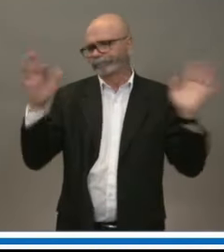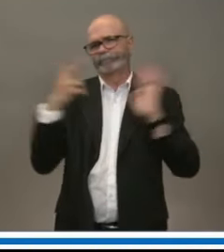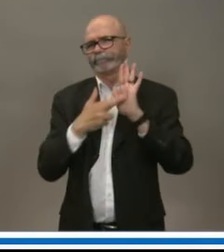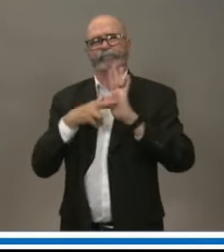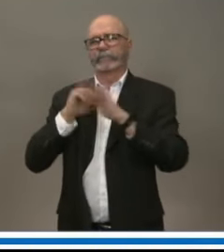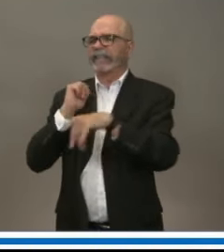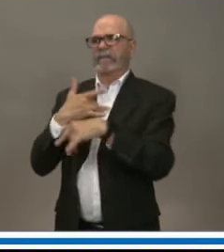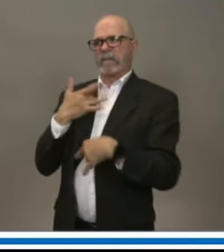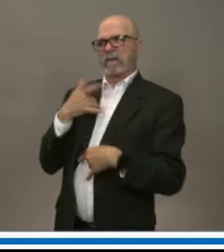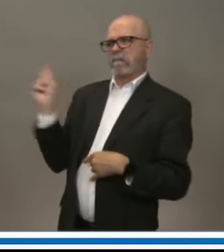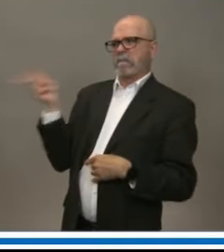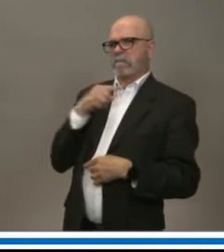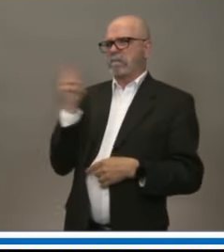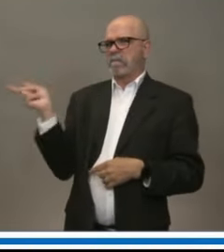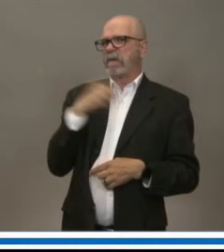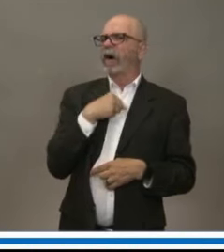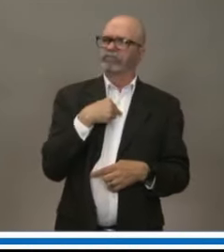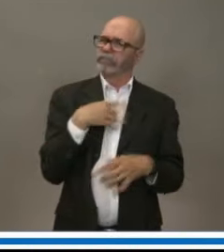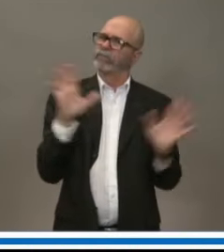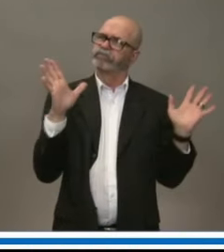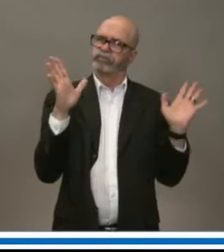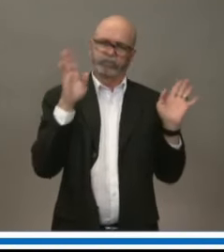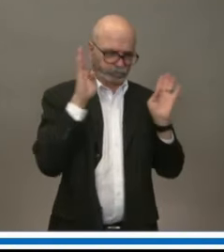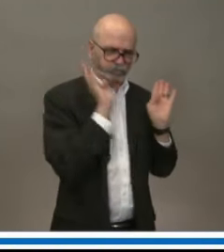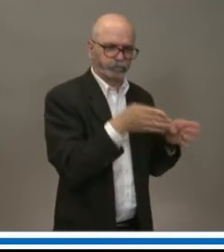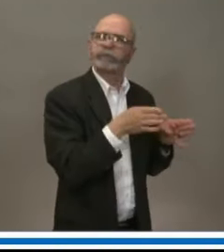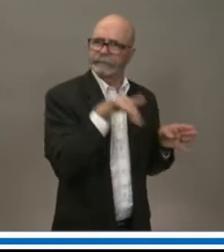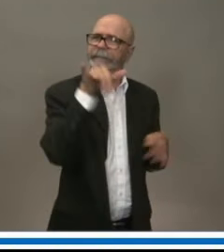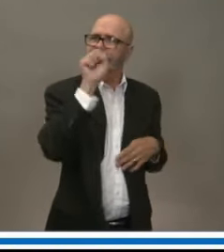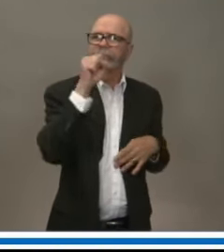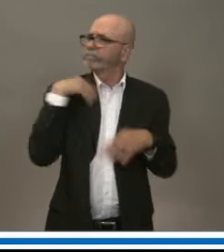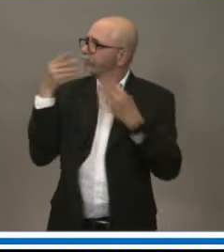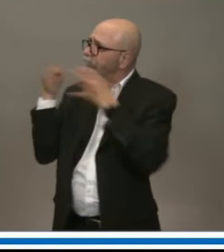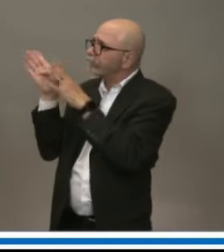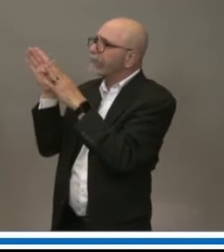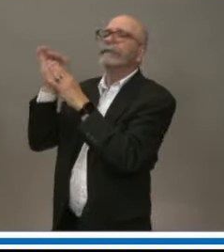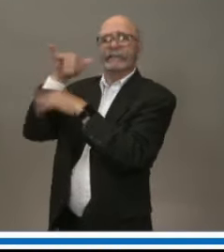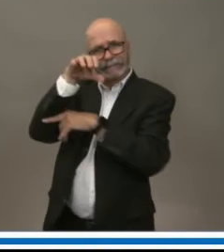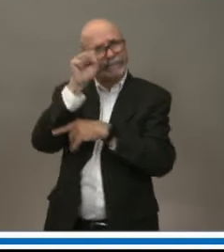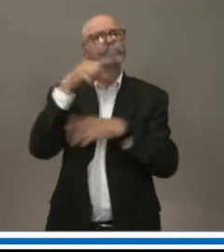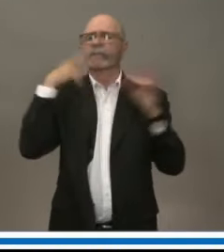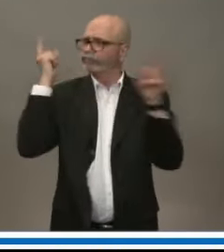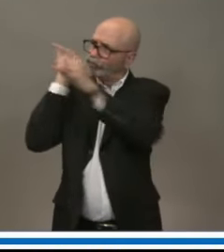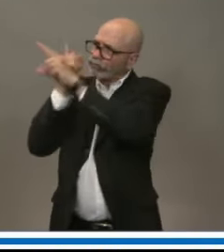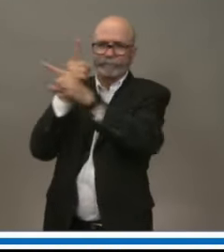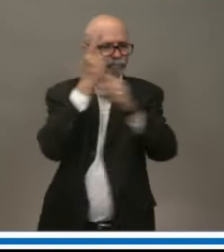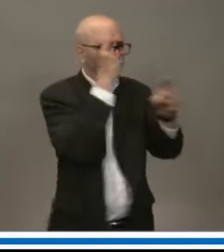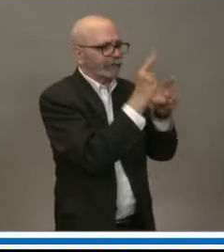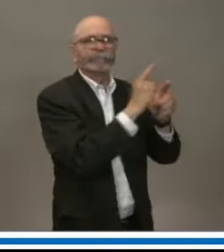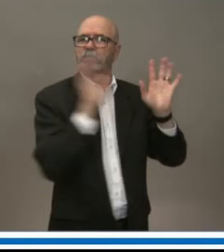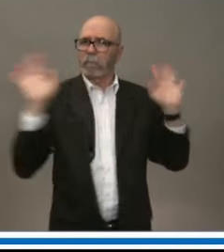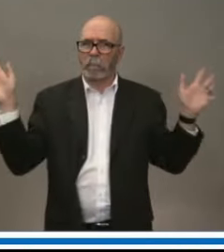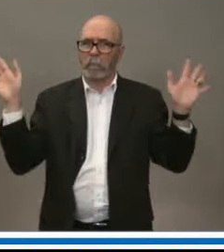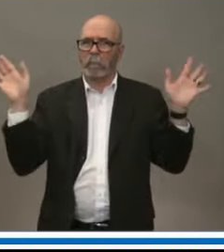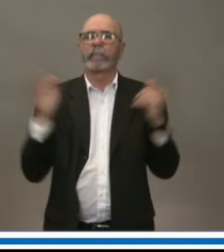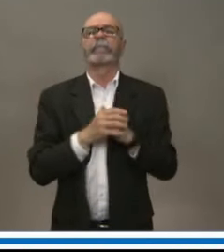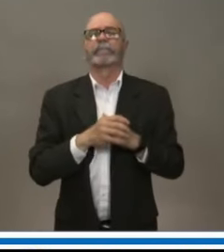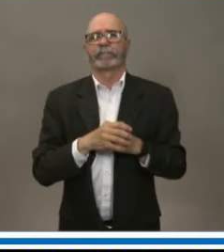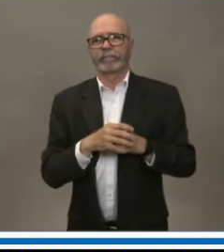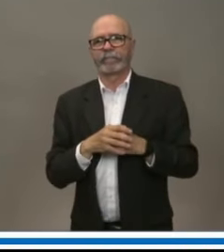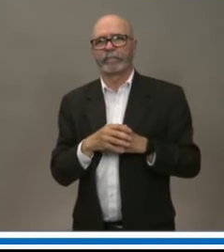there's appropriate attention being paid to both parts of the continuing care